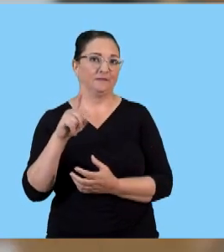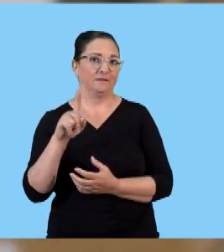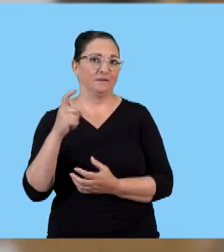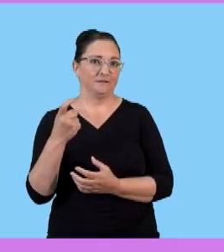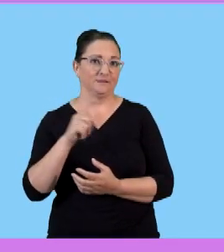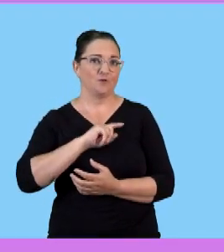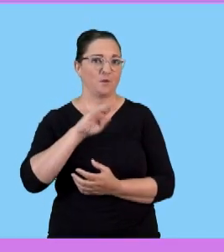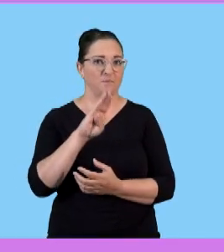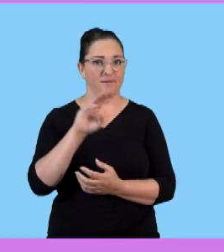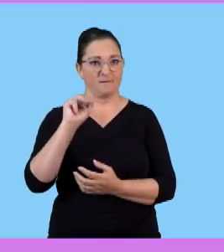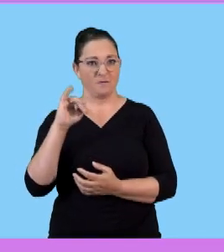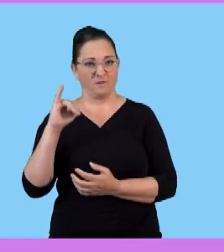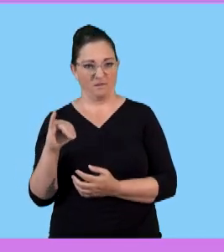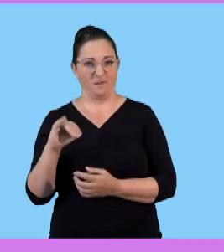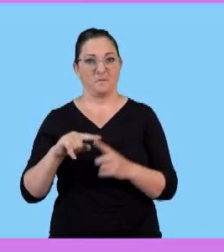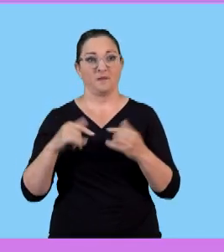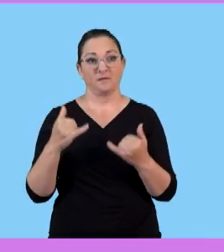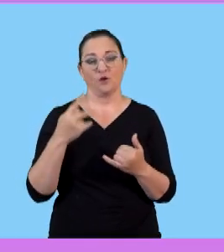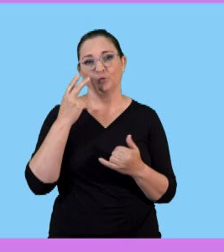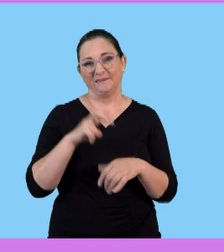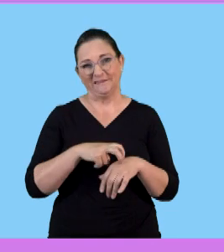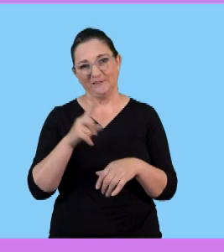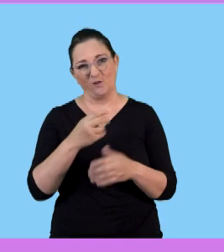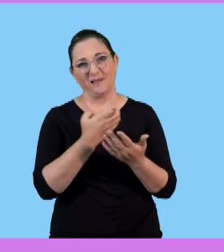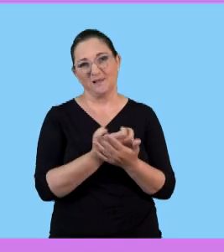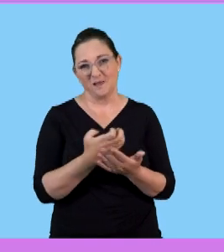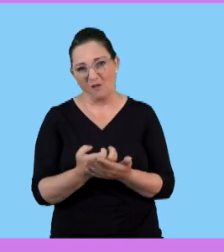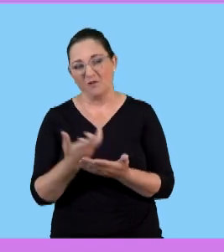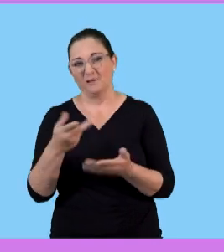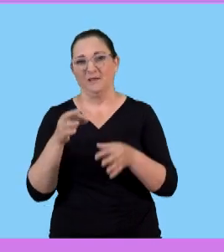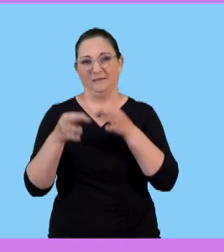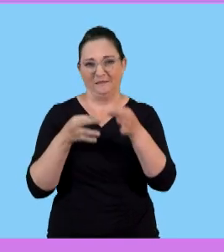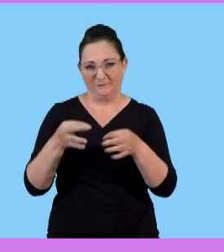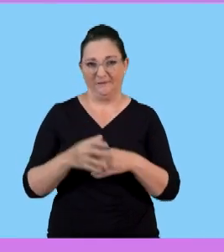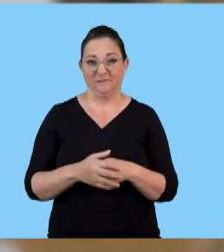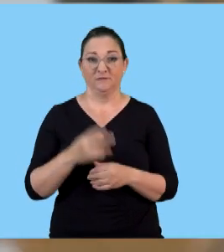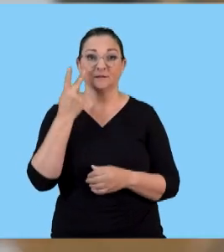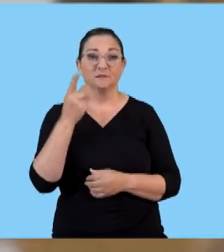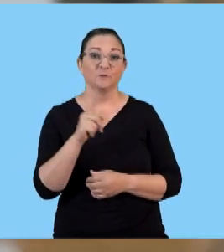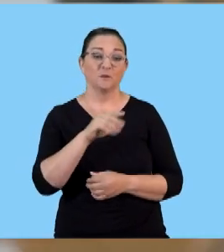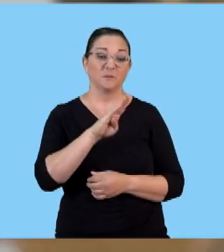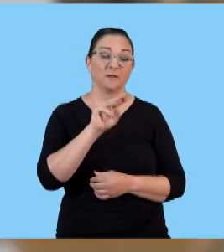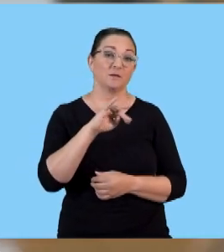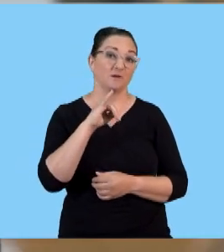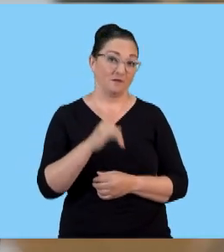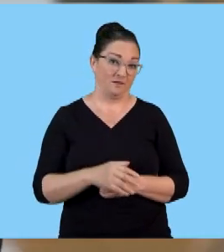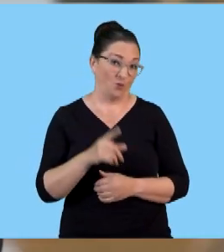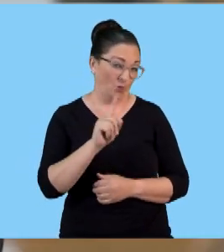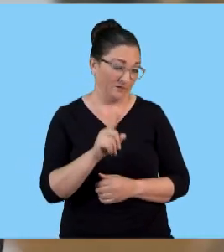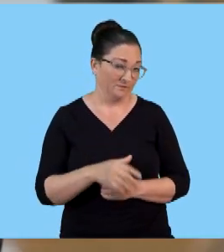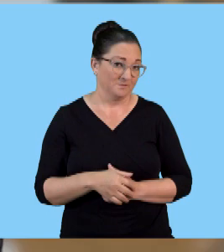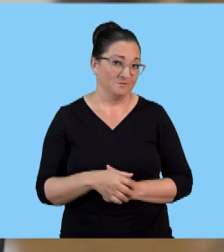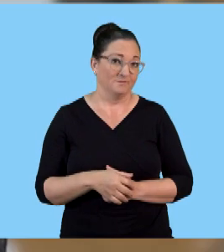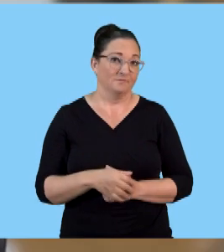at some examples and explanation. All right, now let us quickly look and see what exactly is BMI. Right,